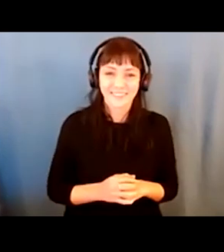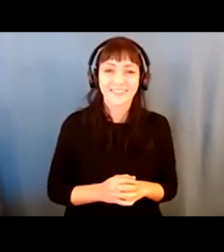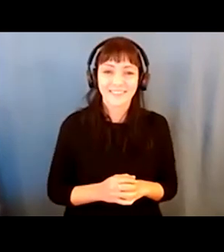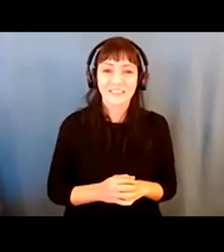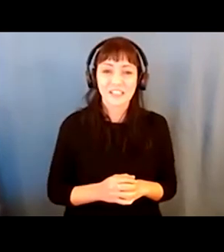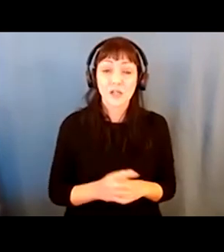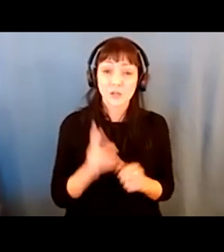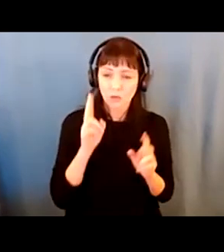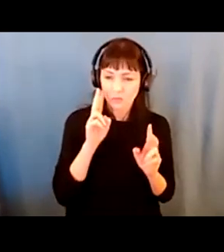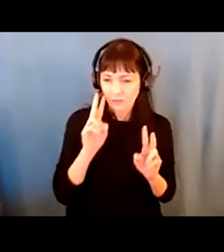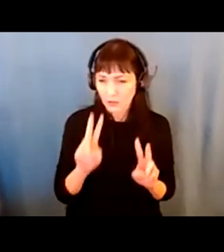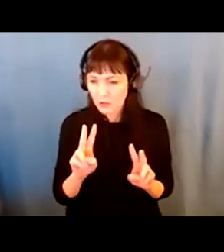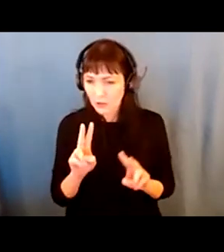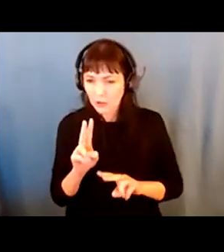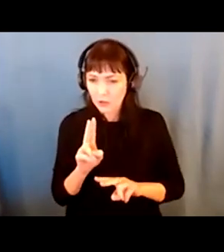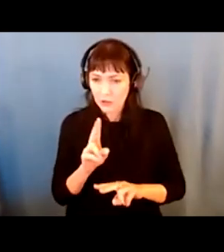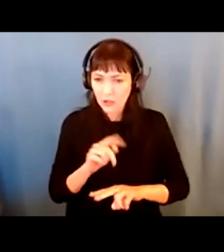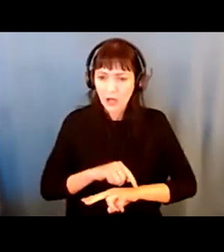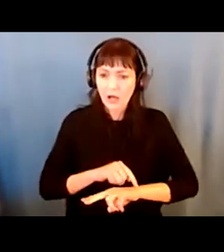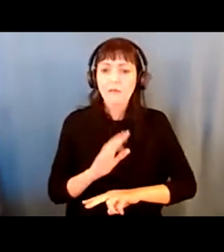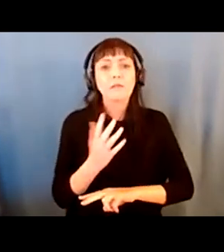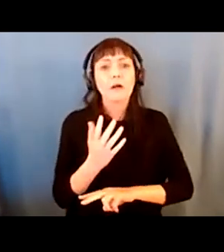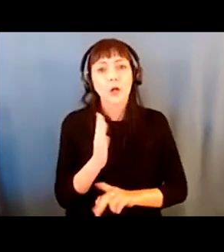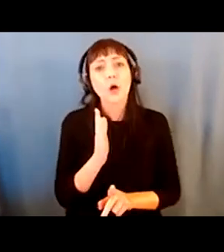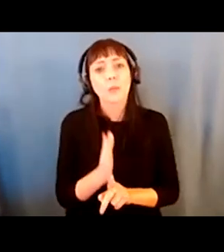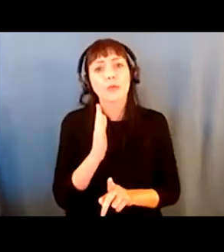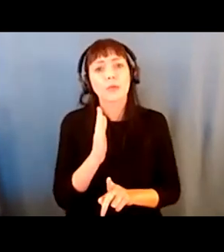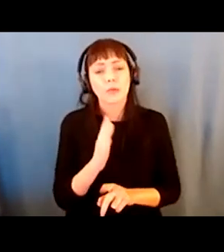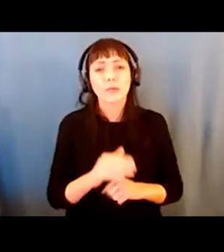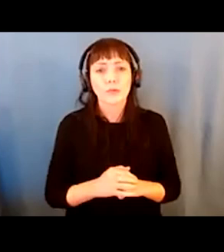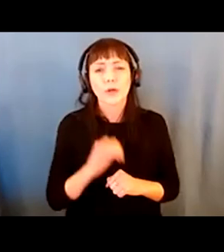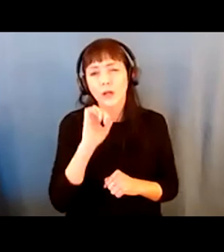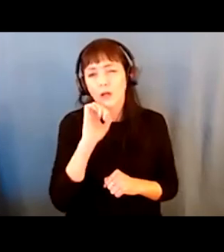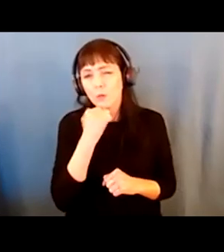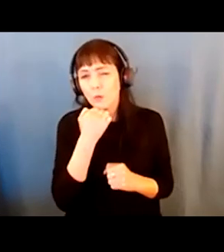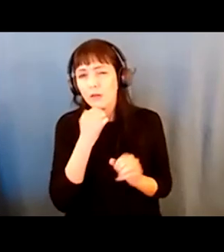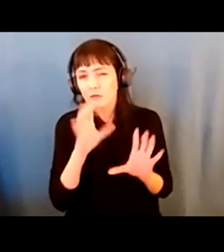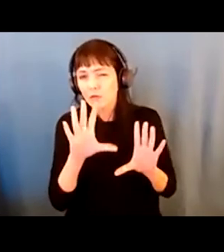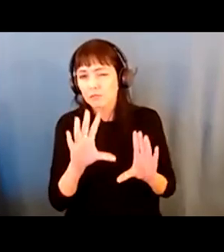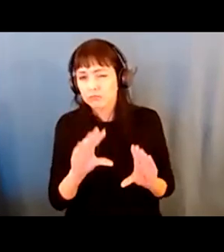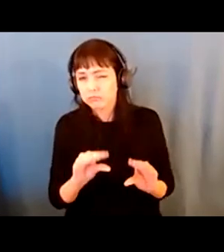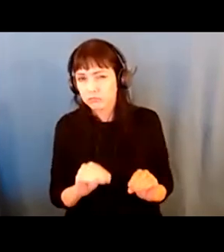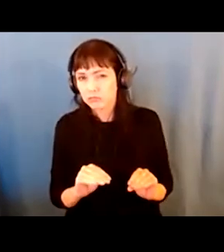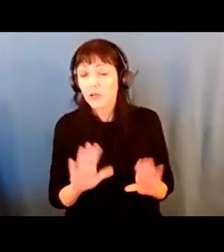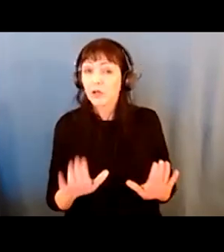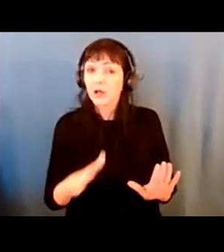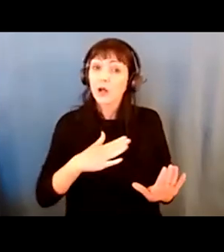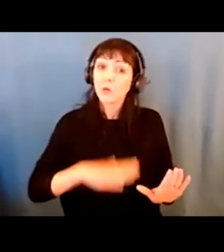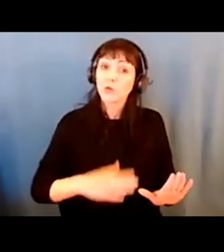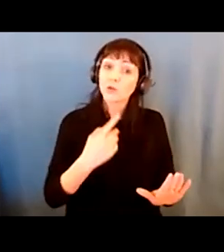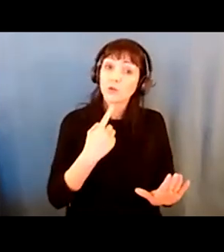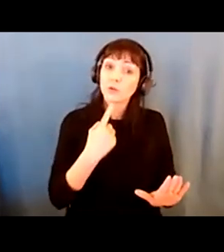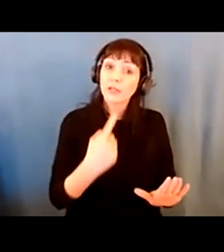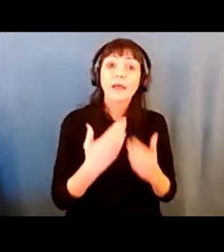I'm looking at the clock, it's 5:00. I'm going to draw us to a close, and we've run out of time, but I wanted to thank Leah for making the